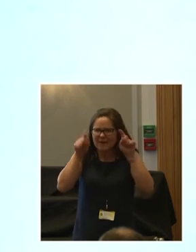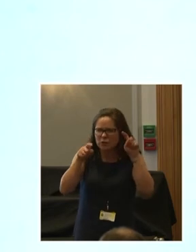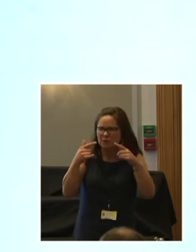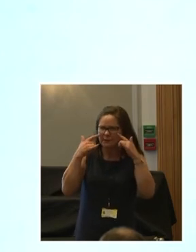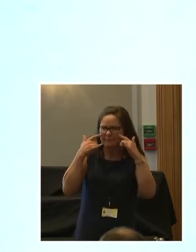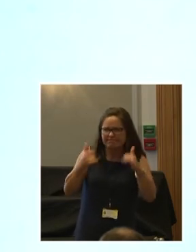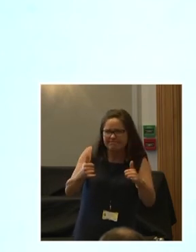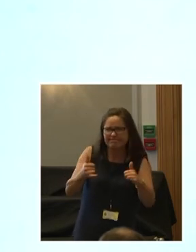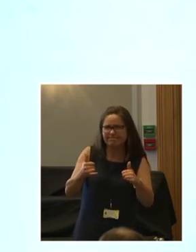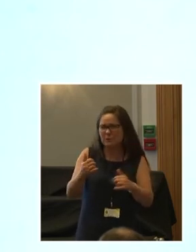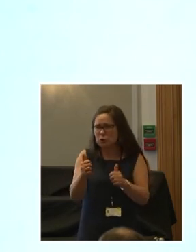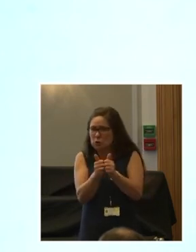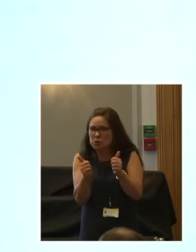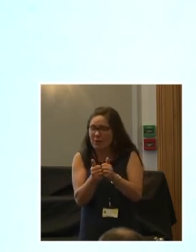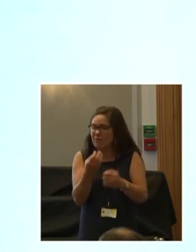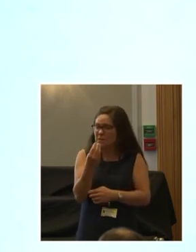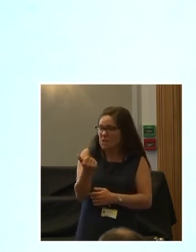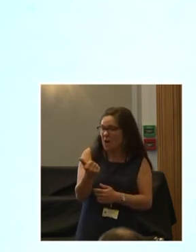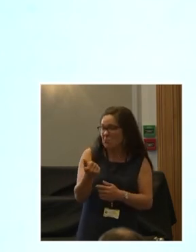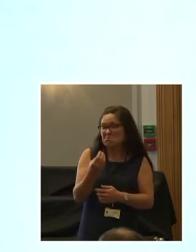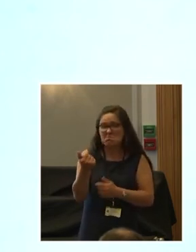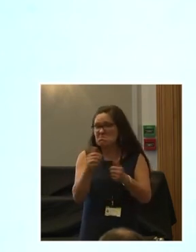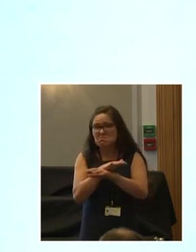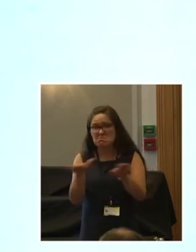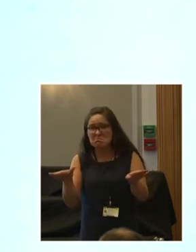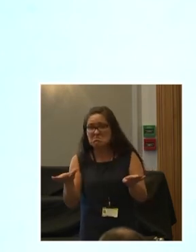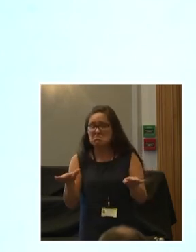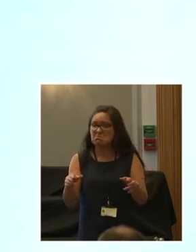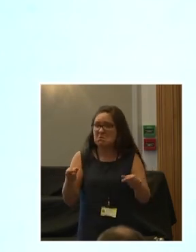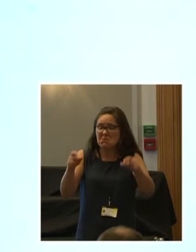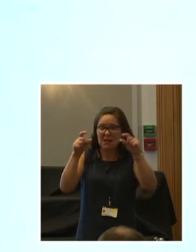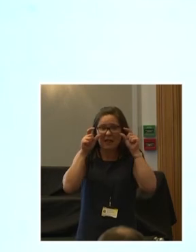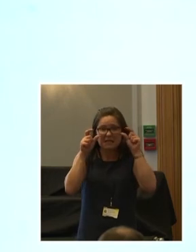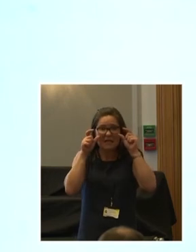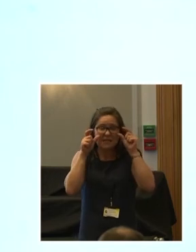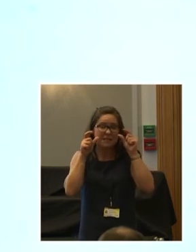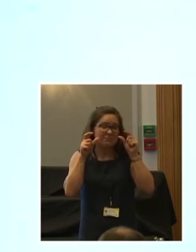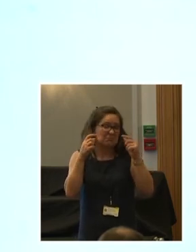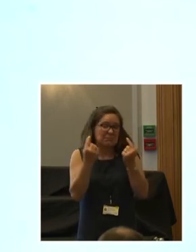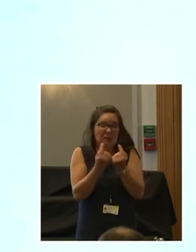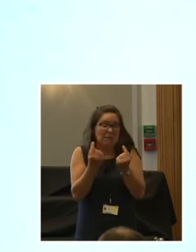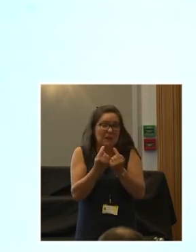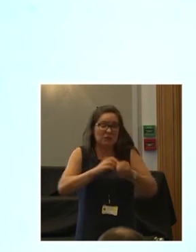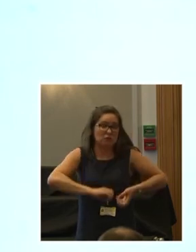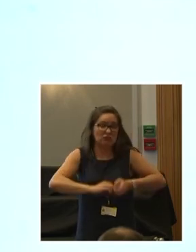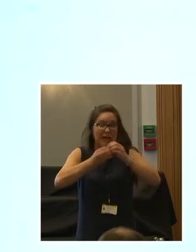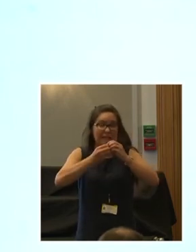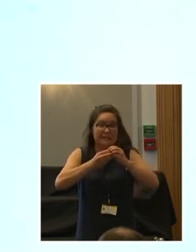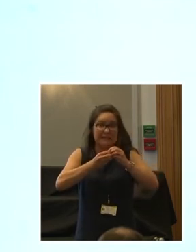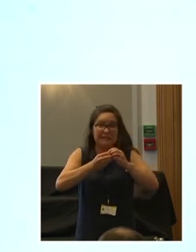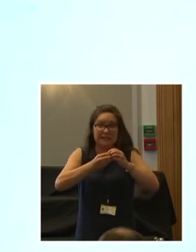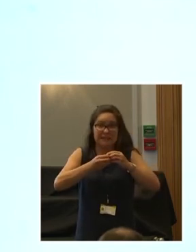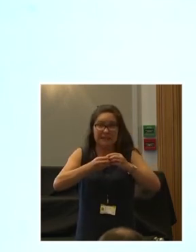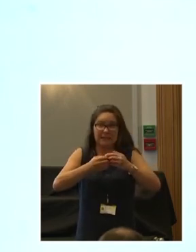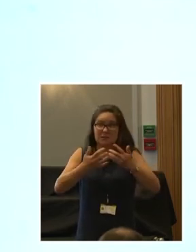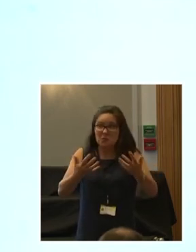And for some it may not. But it's, if glasses and wearables or other things come into to the market, it is basically saying, well, how else